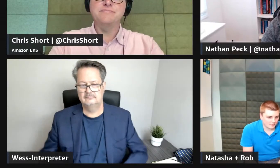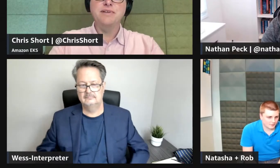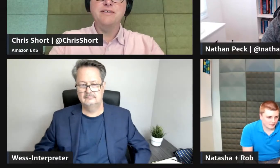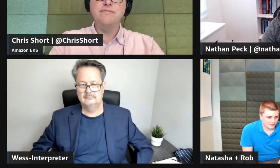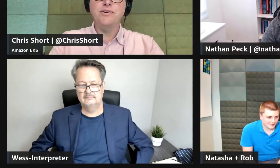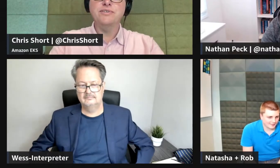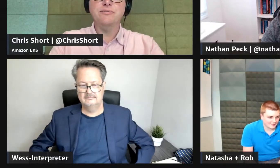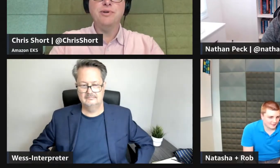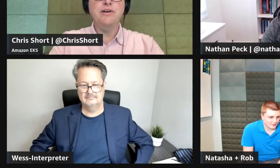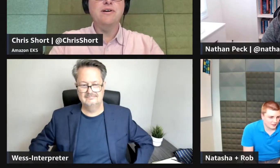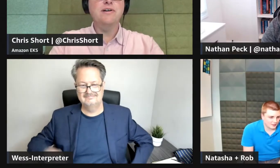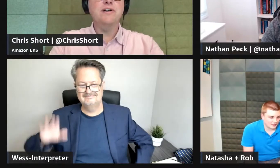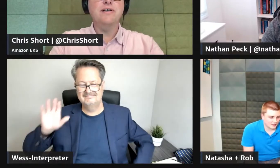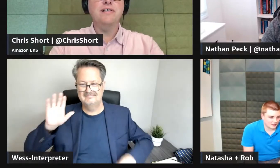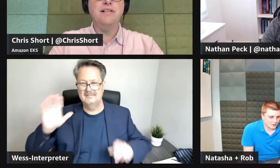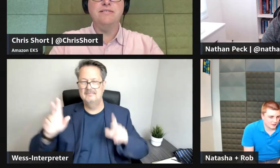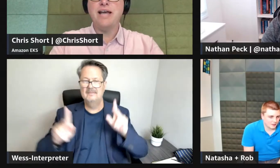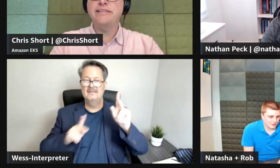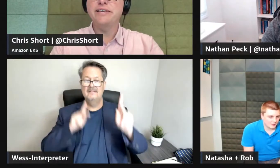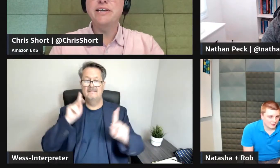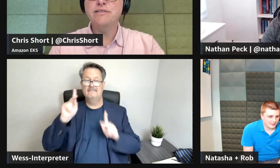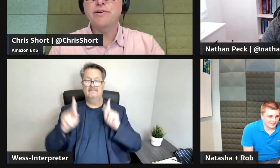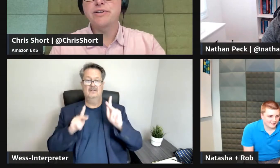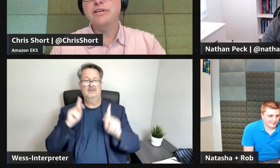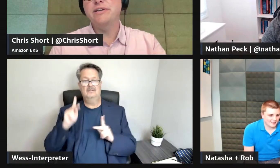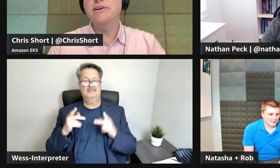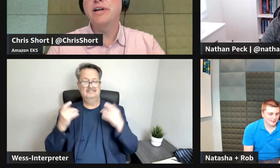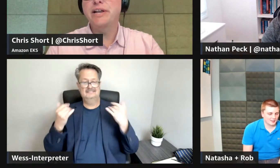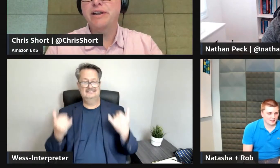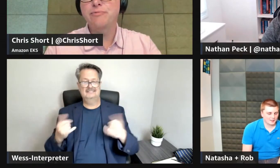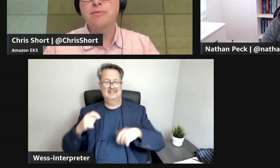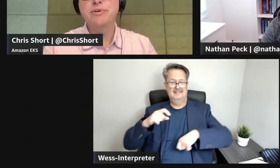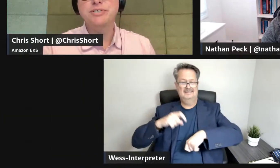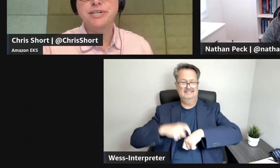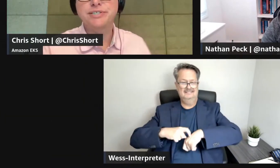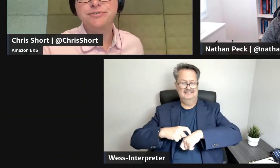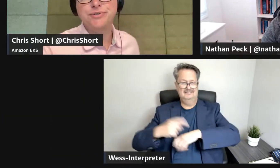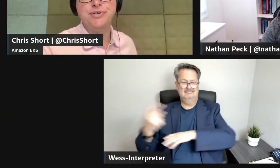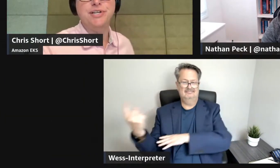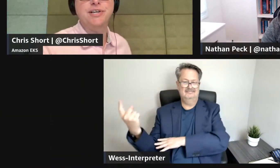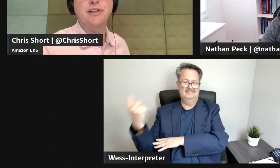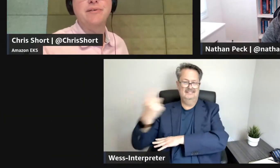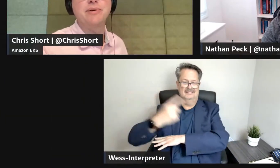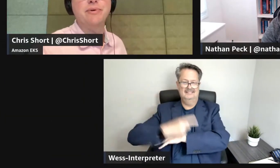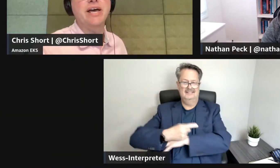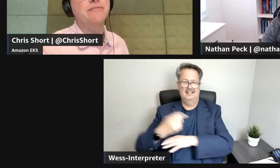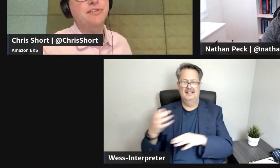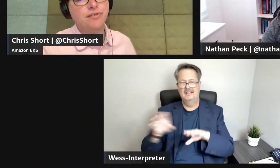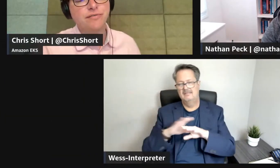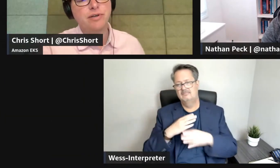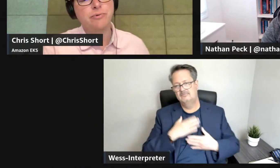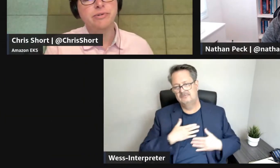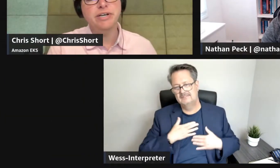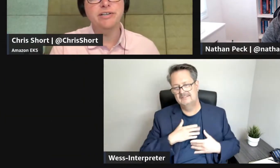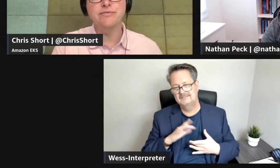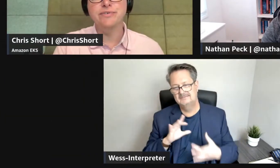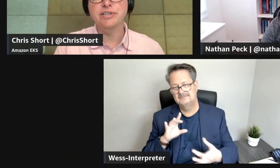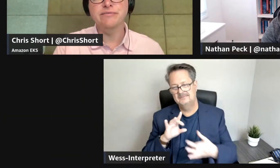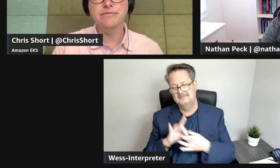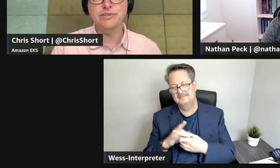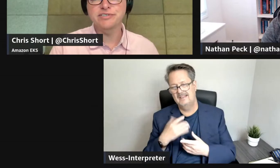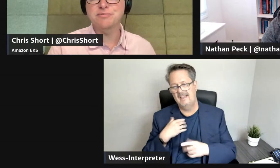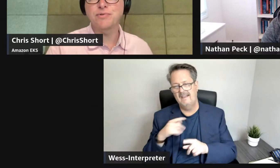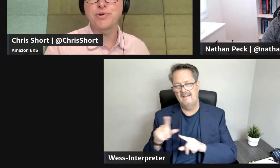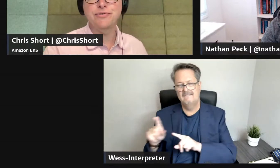Awesome. Folks, we are at the end of our day here, and we appreciate you tuning in, but we have a survey we'd like you to fill